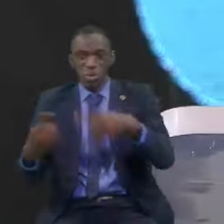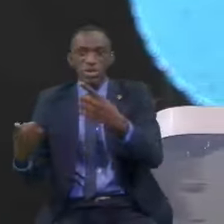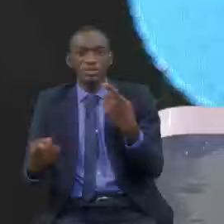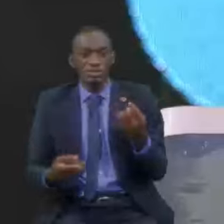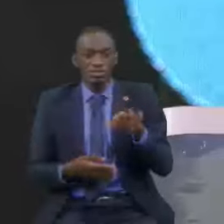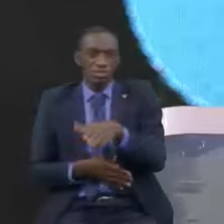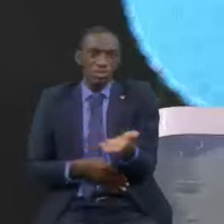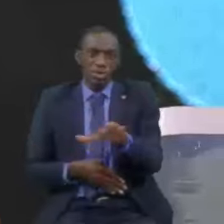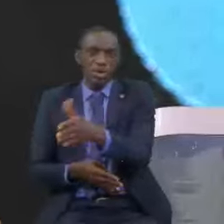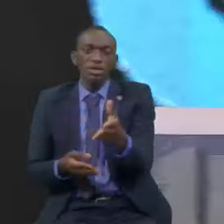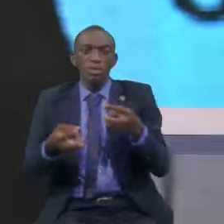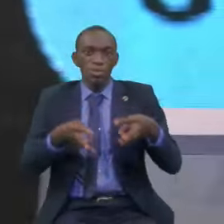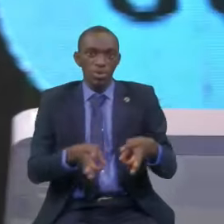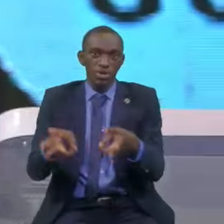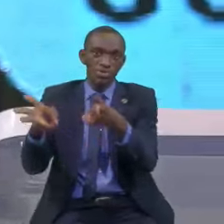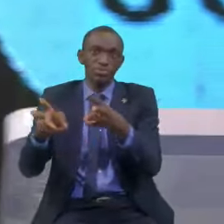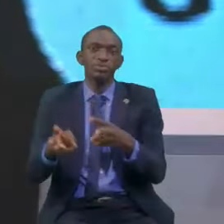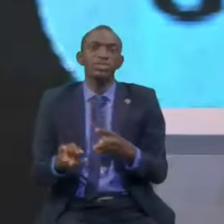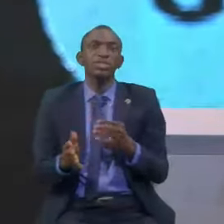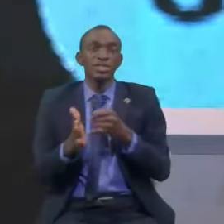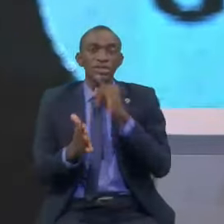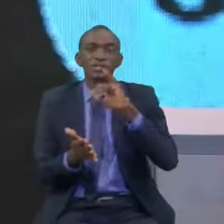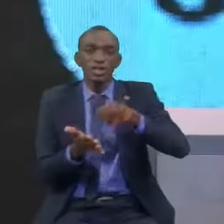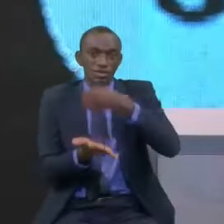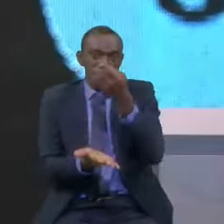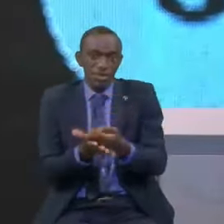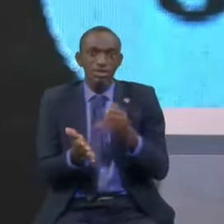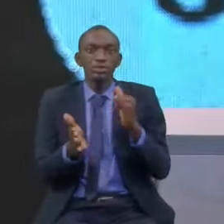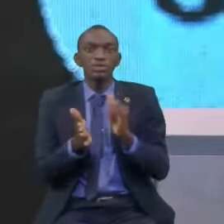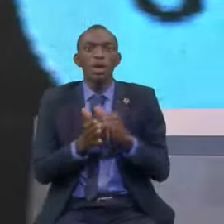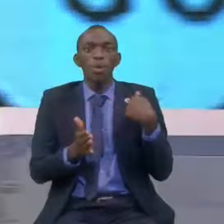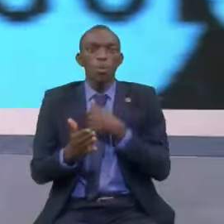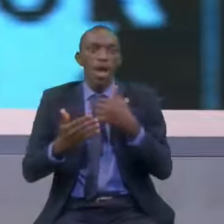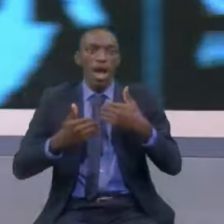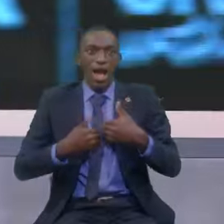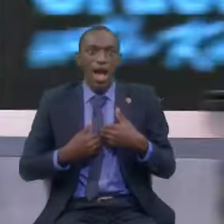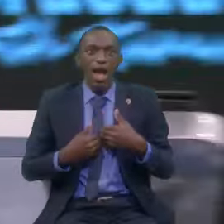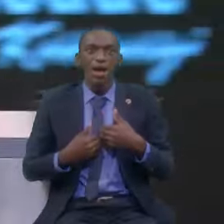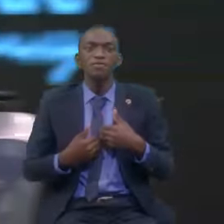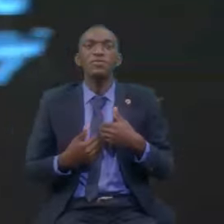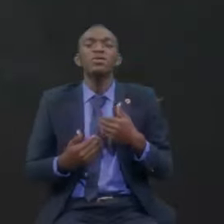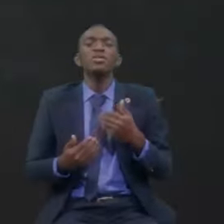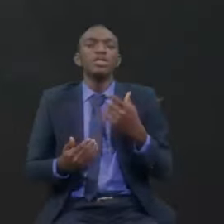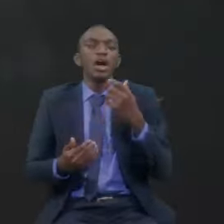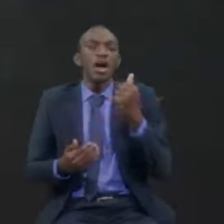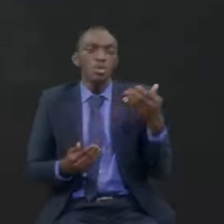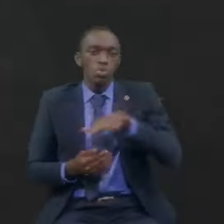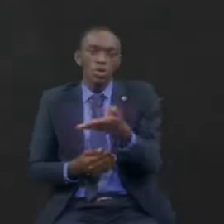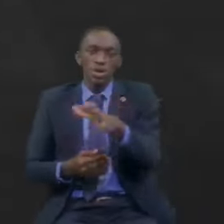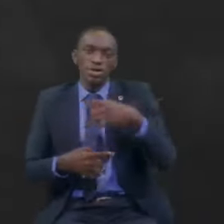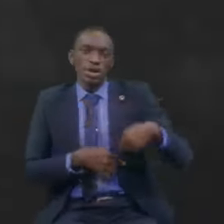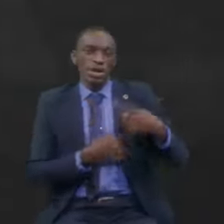an evidence we have a crooked heart. But now it says, he'll take